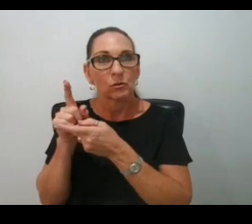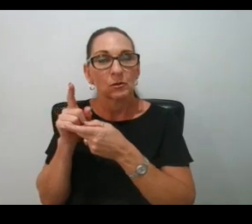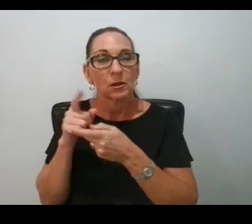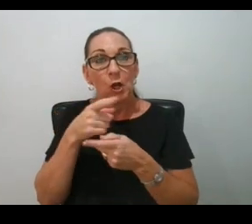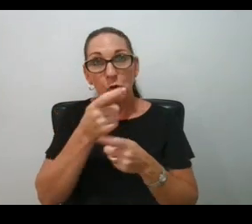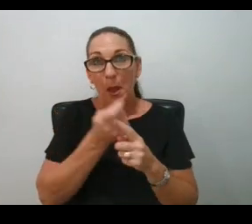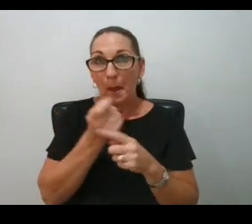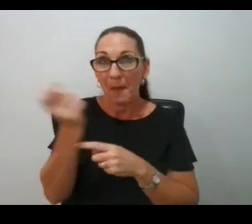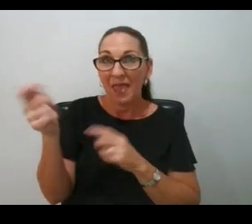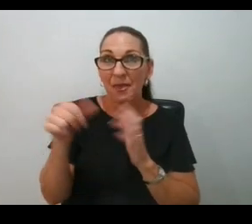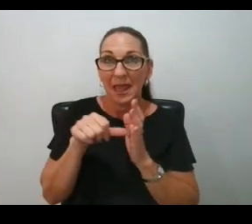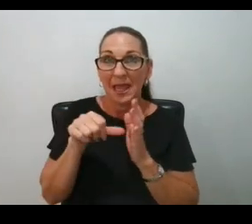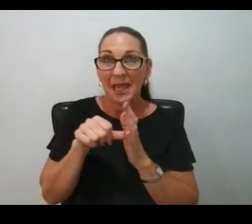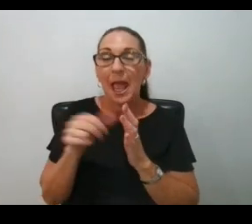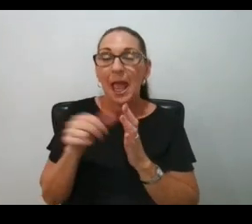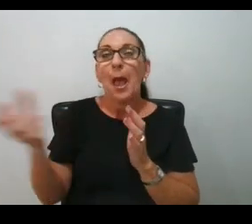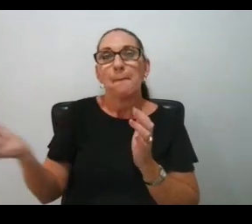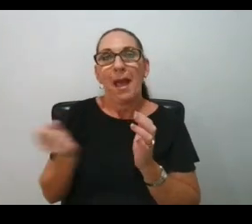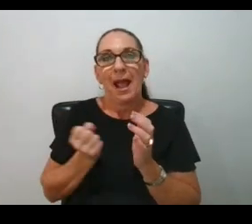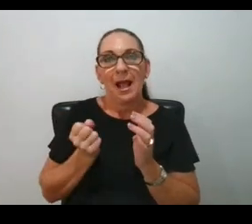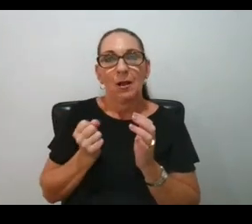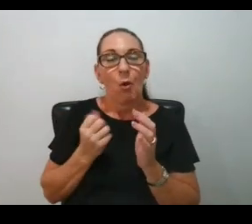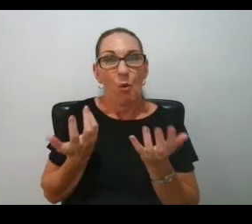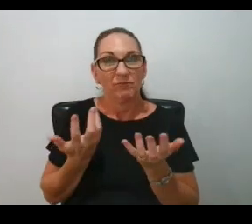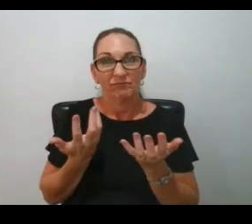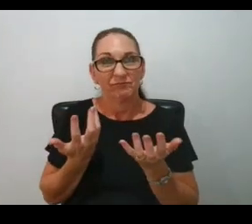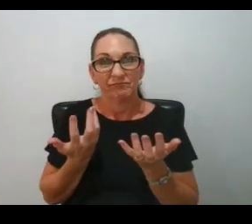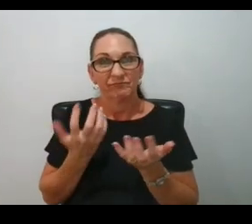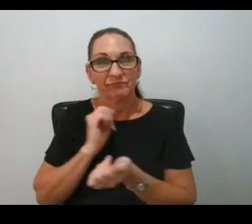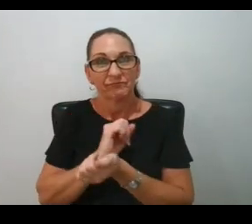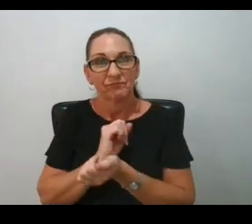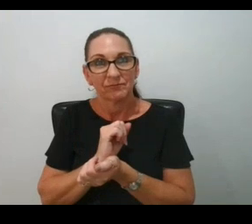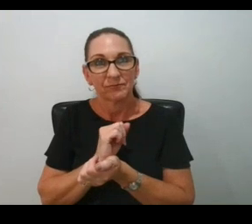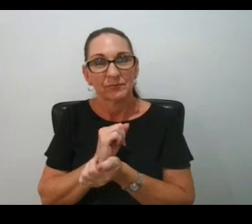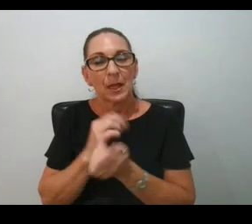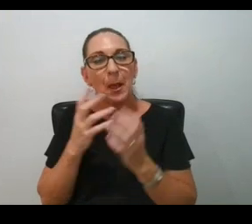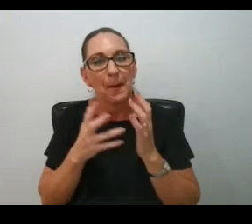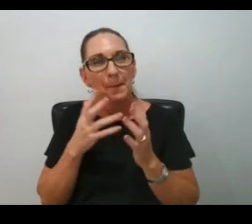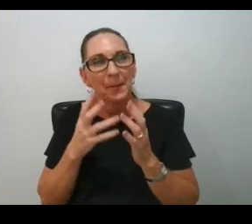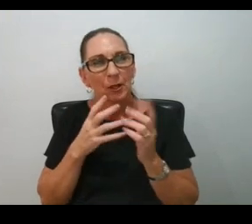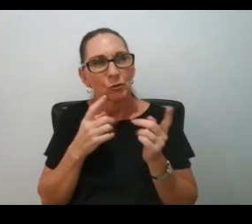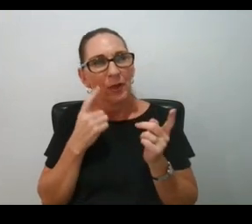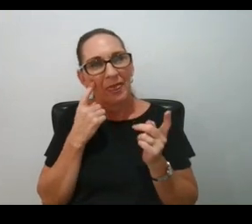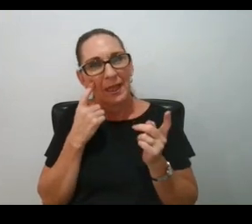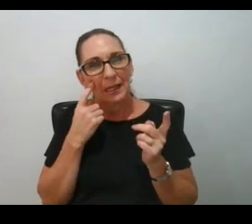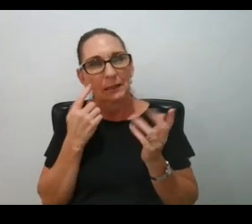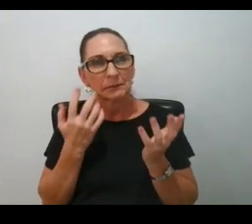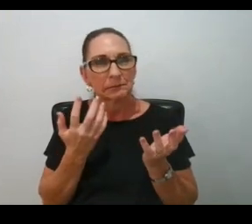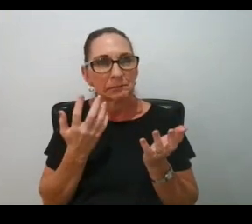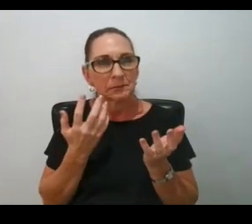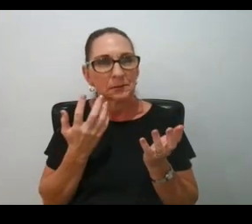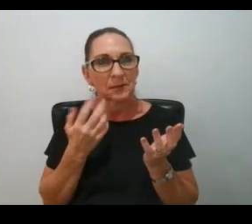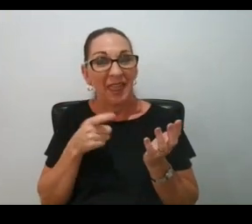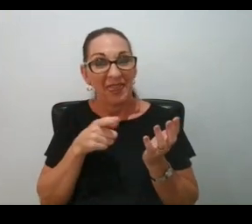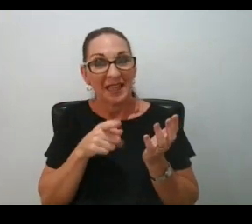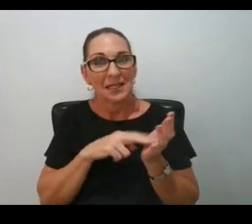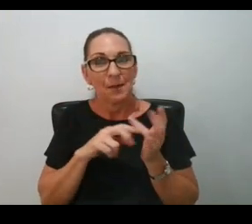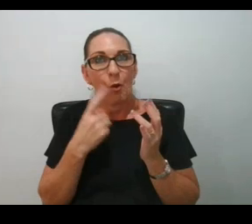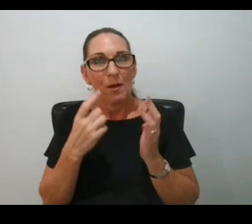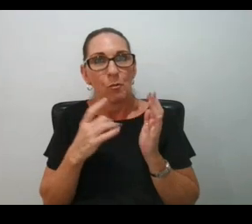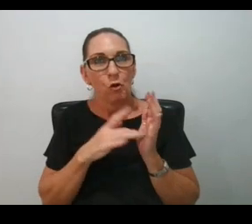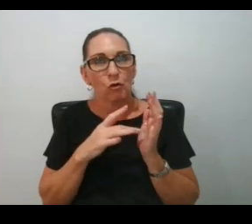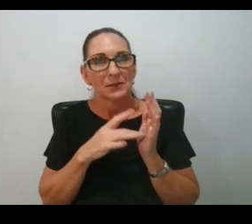to get it back or else. So as part of any budget you're doing there, you're going, okay, that's our first priority. How do we keep